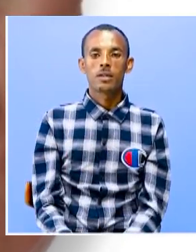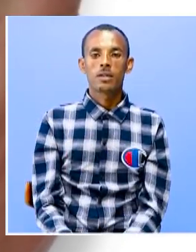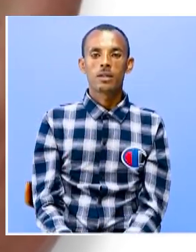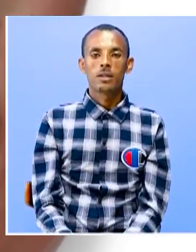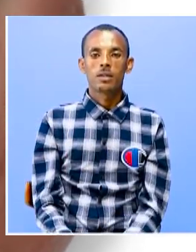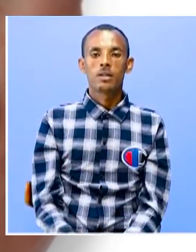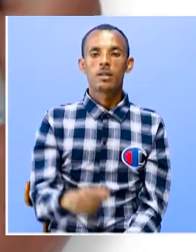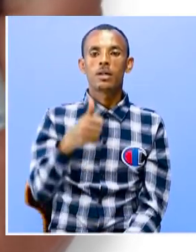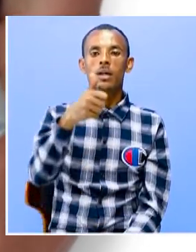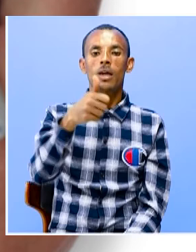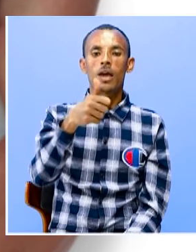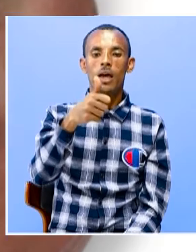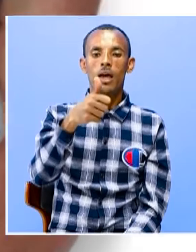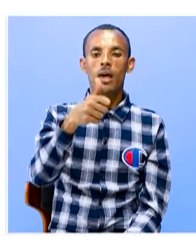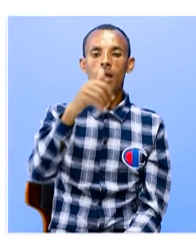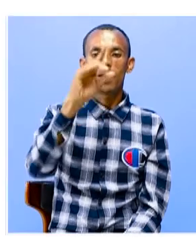ADC.